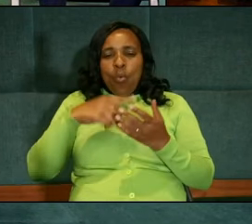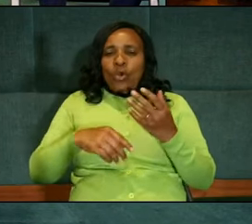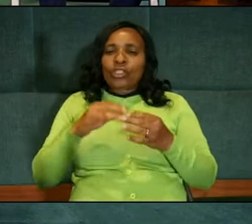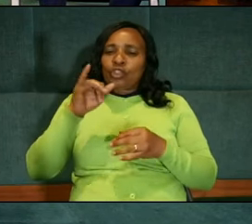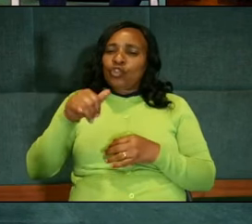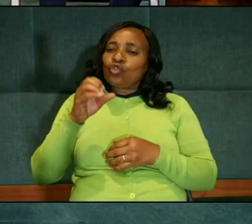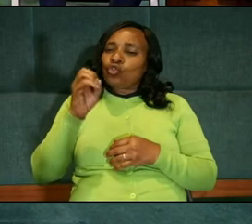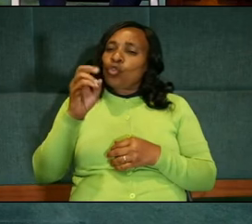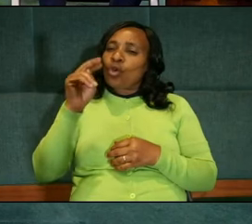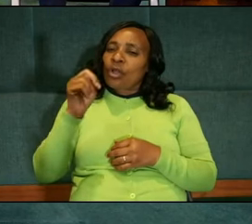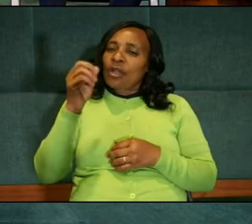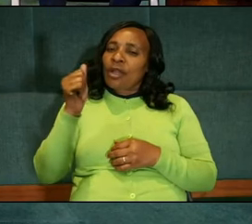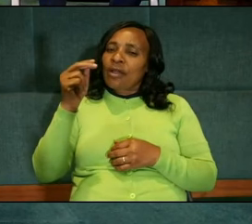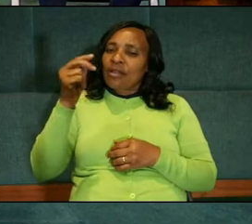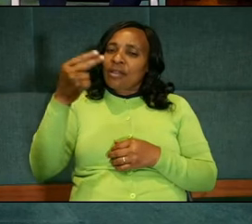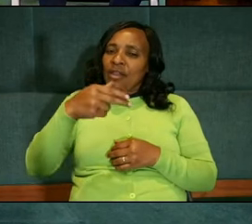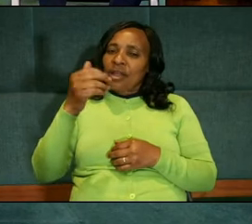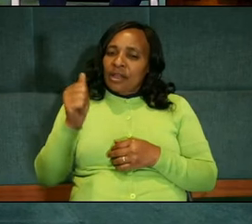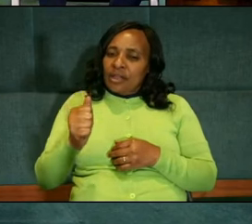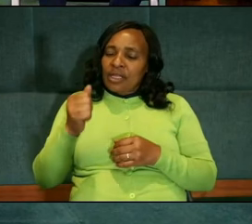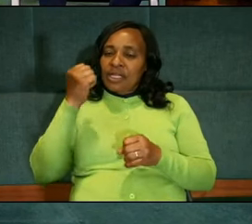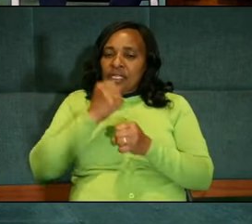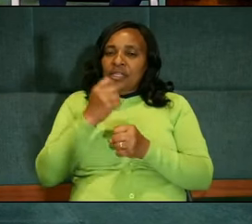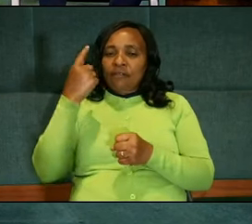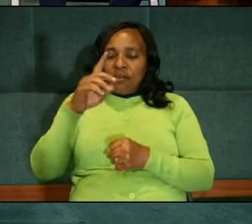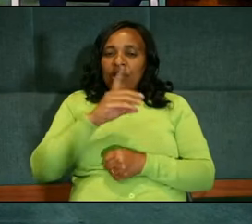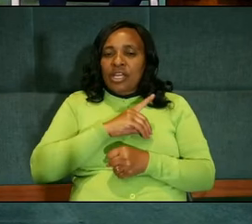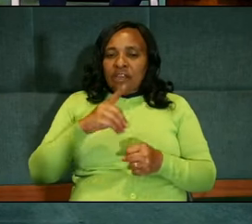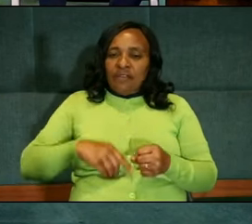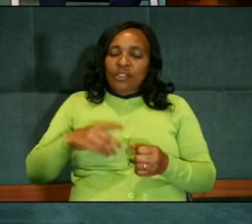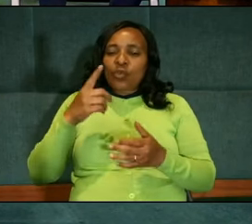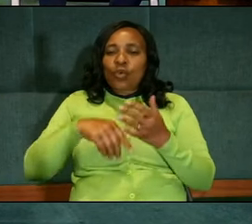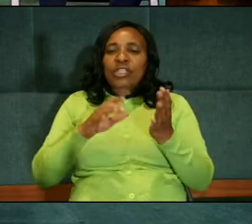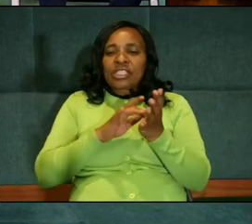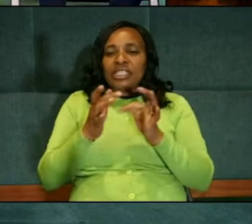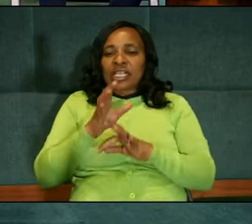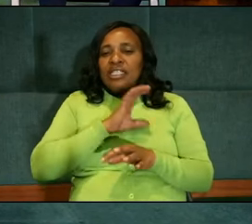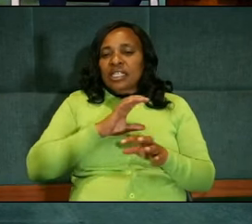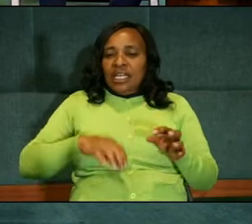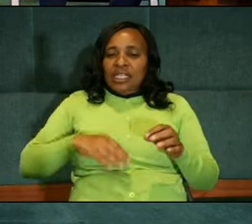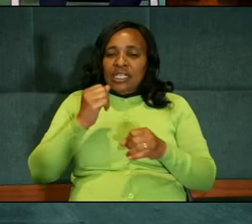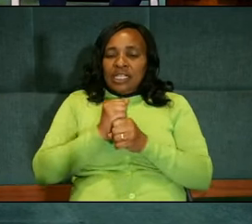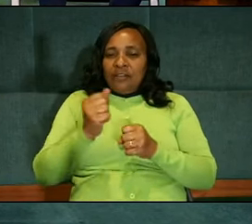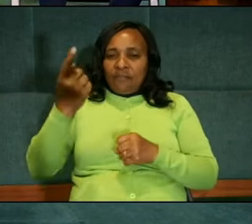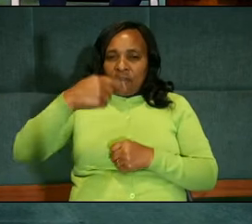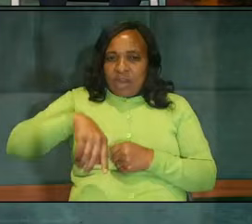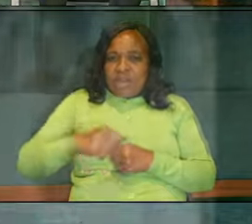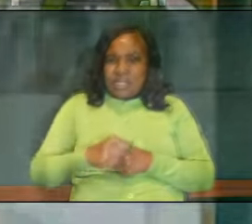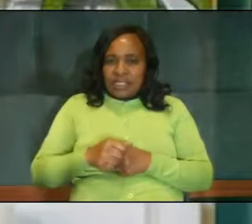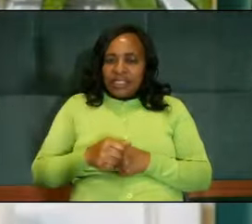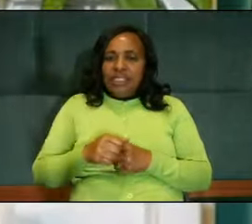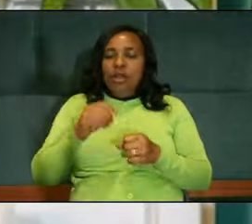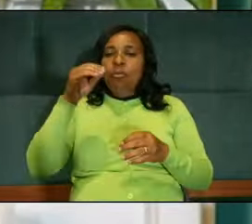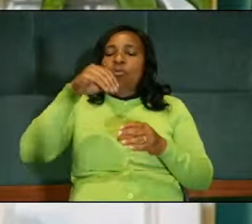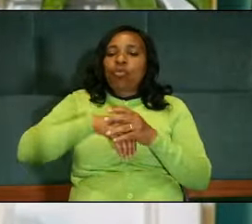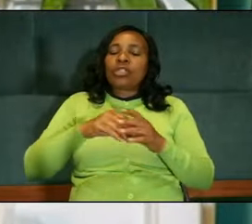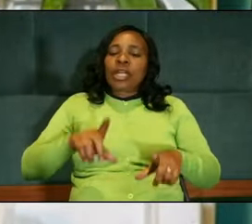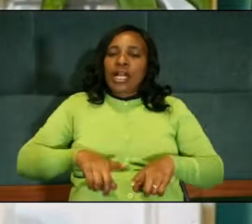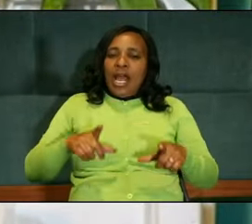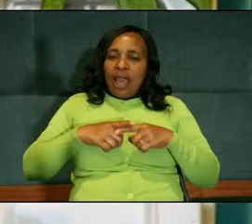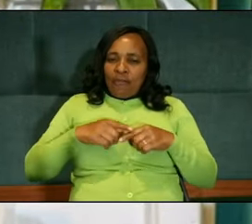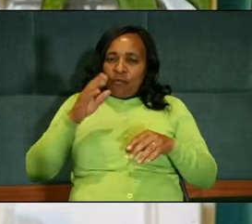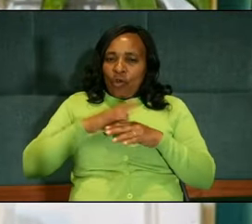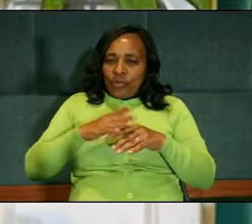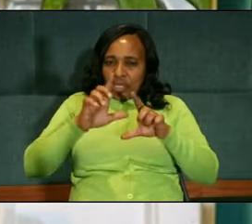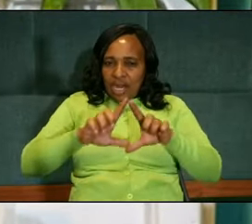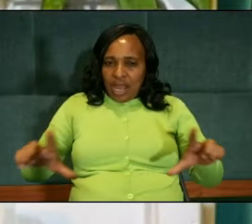did for David is actually what Jesus Christ did for us. You know, he put his life on the